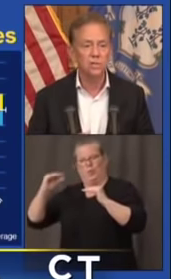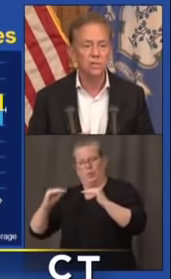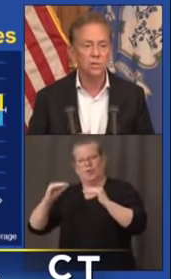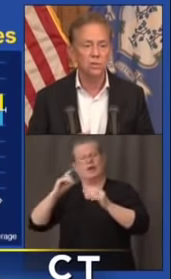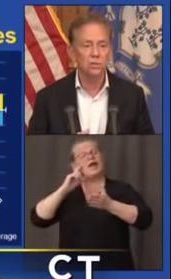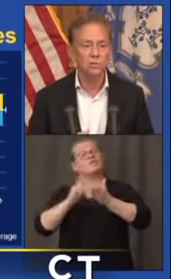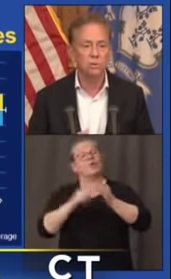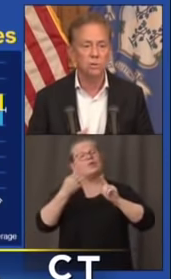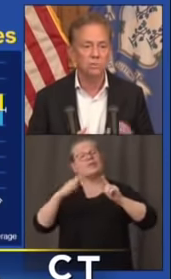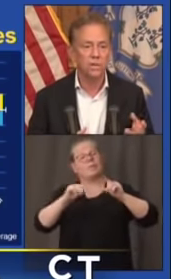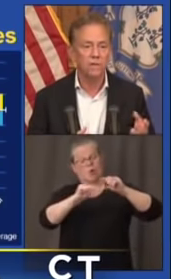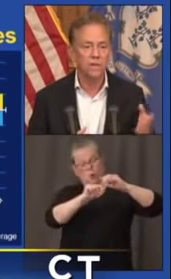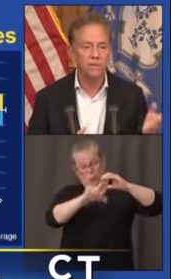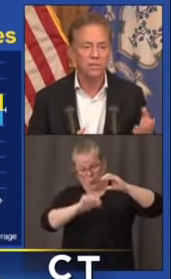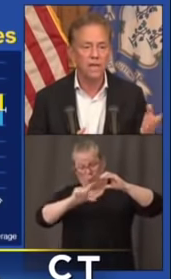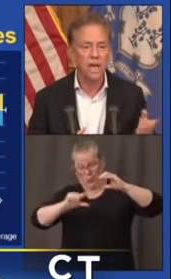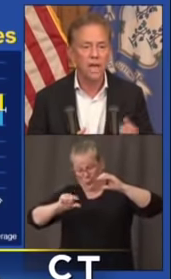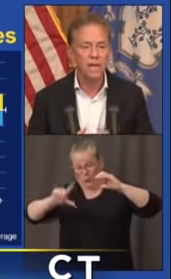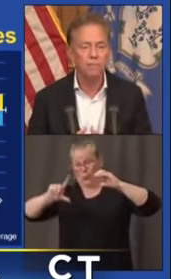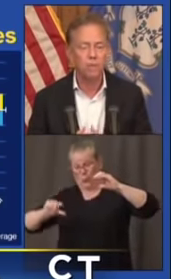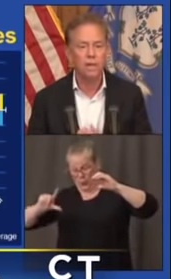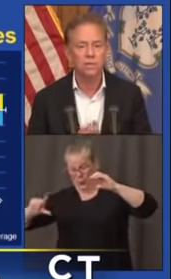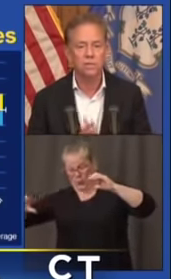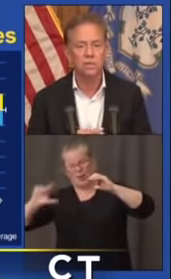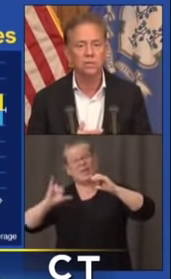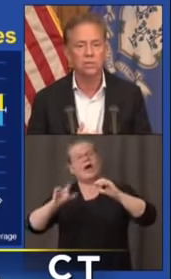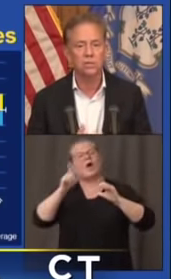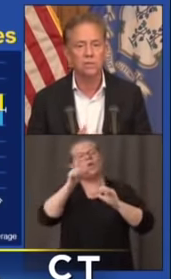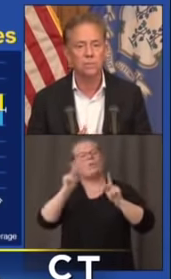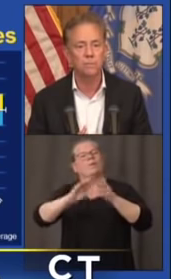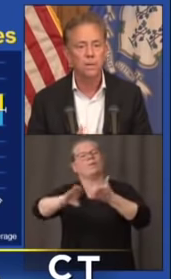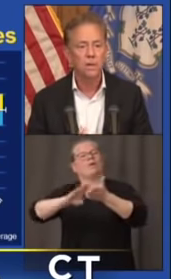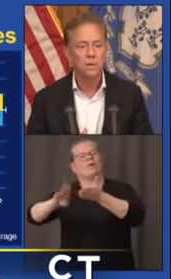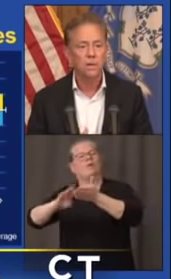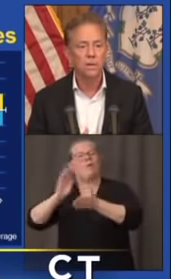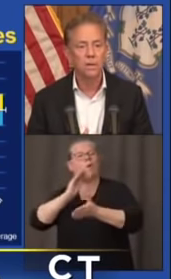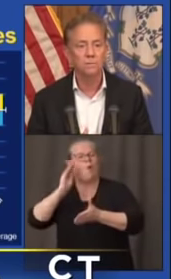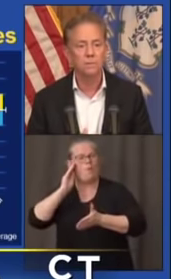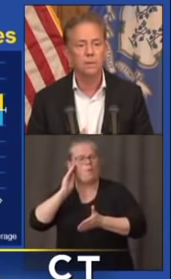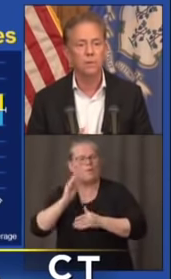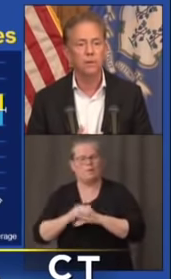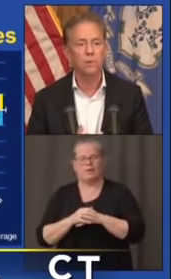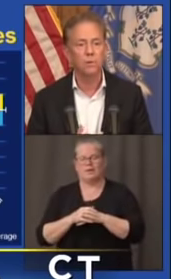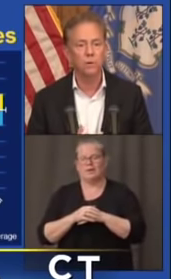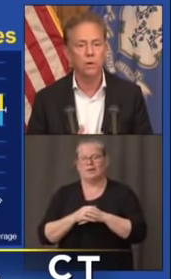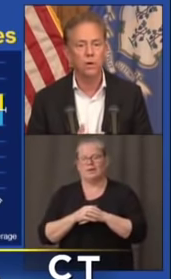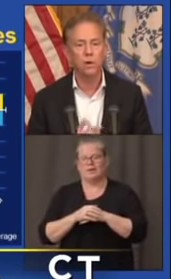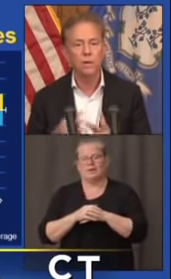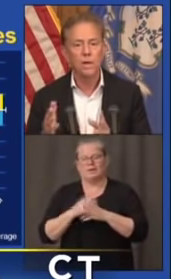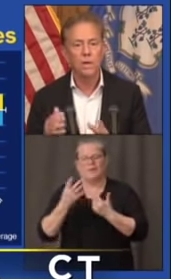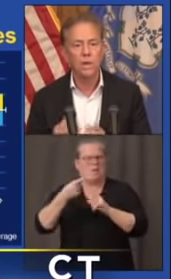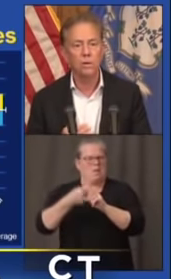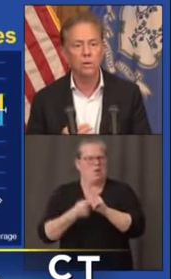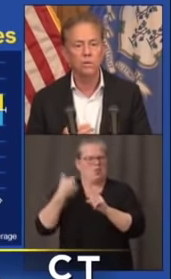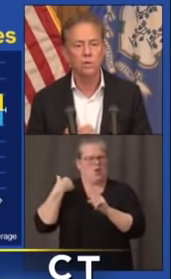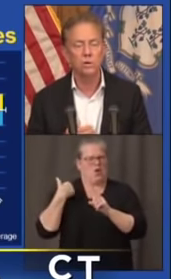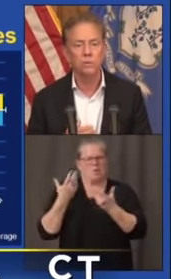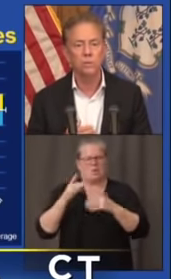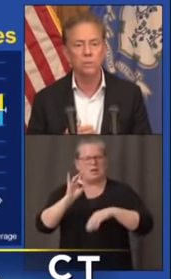the discharges were significant, say 80 plus just a little over a month ago, and now